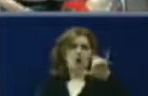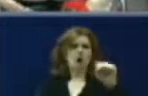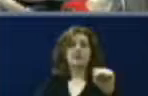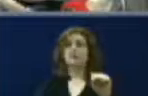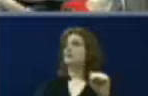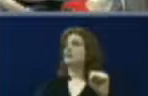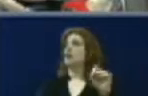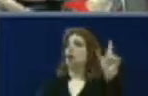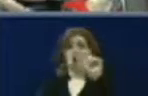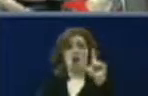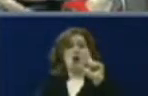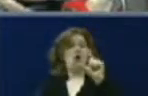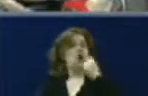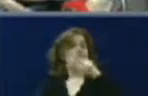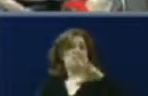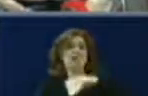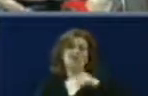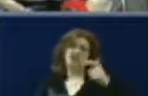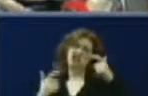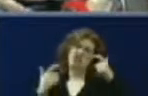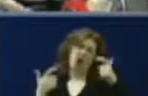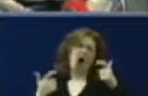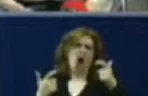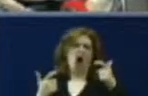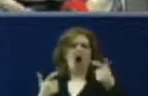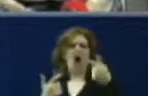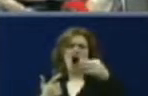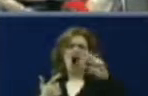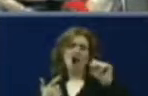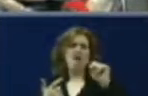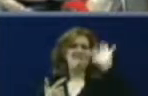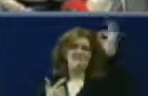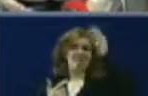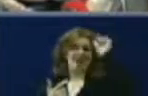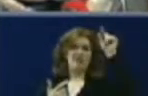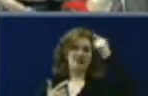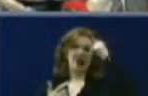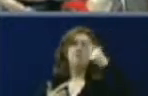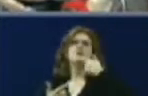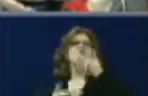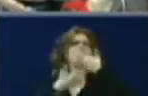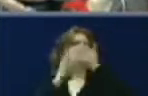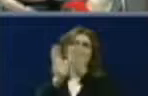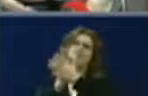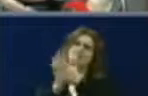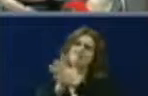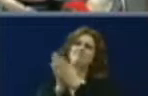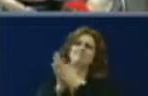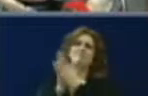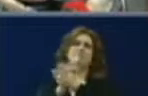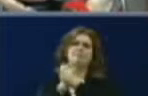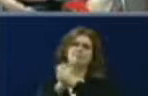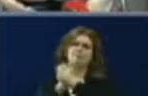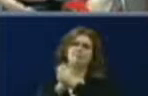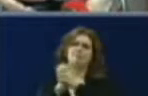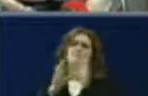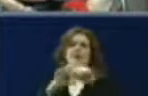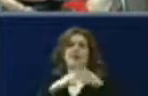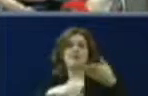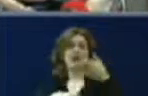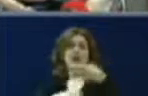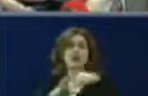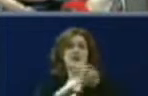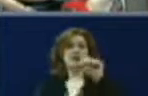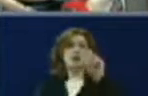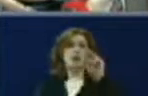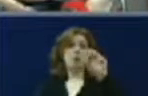Louisville received a huge grant from the federal government. Want to give them a shout out. Congressman Yarmuth was there, and that is in the